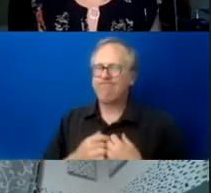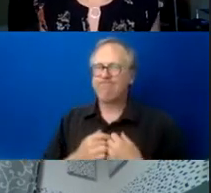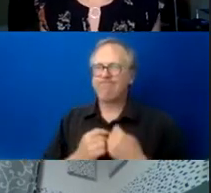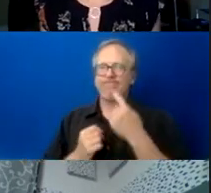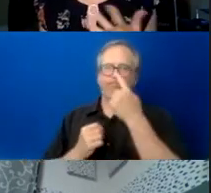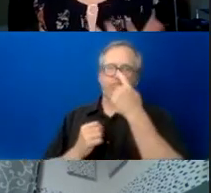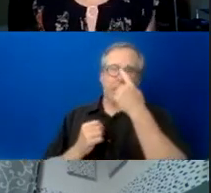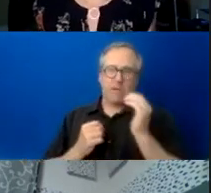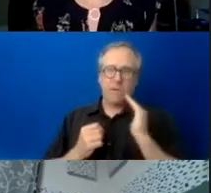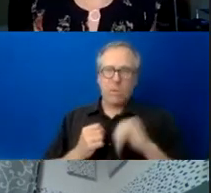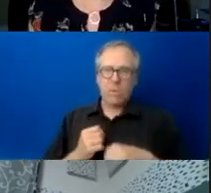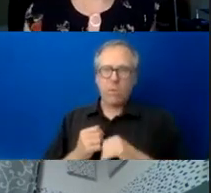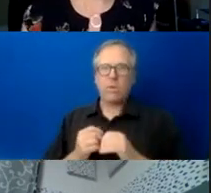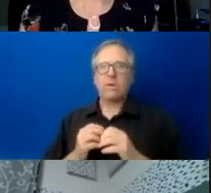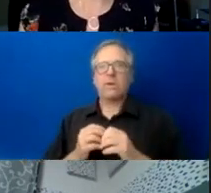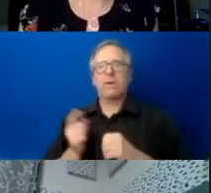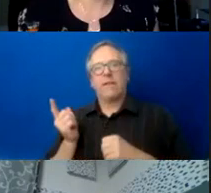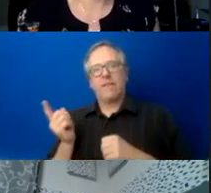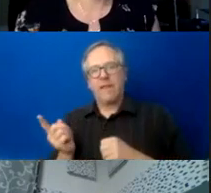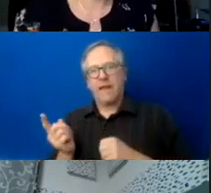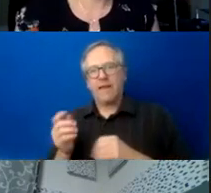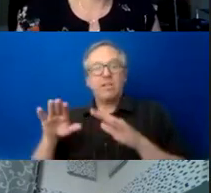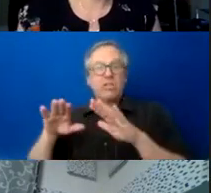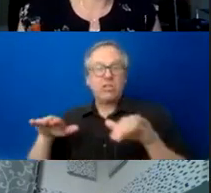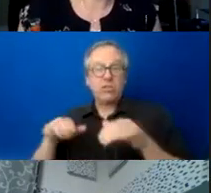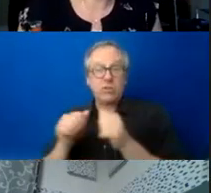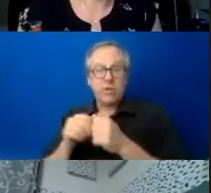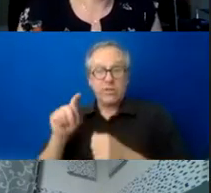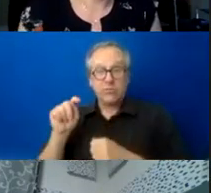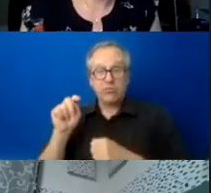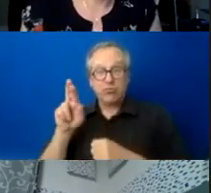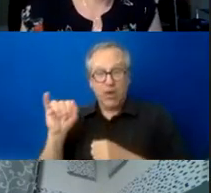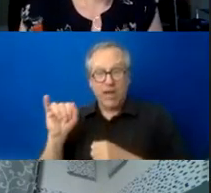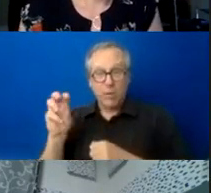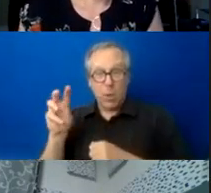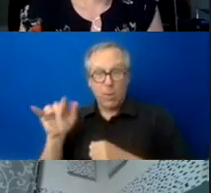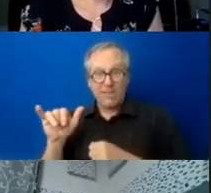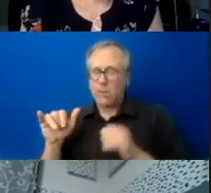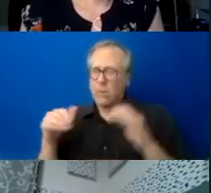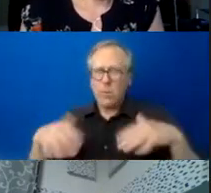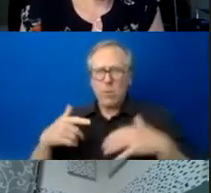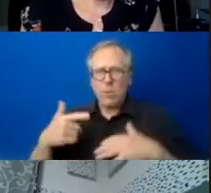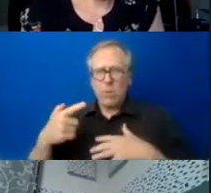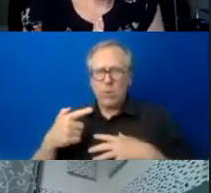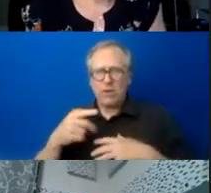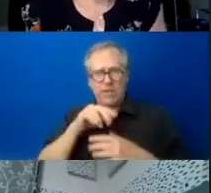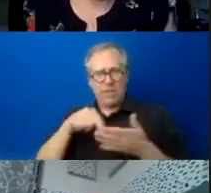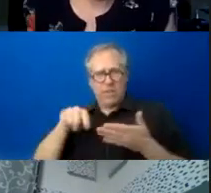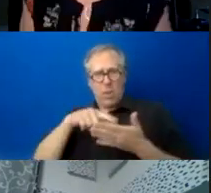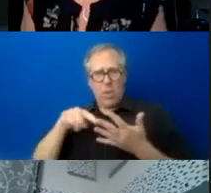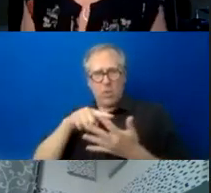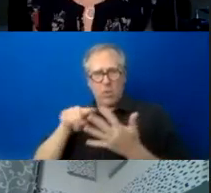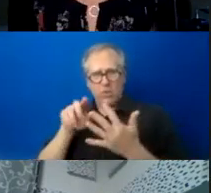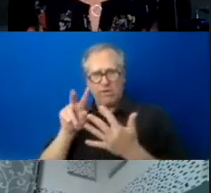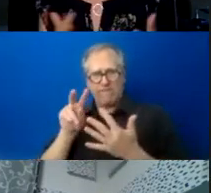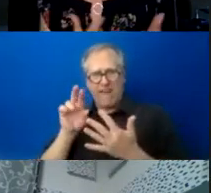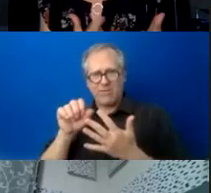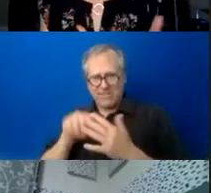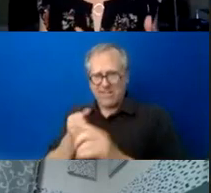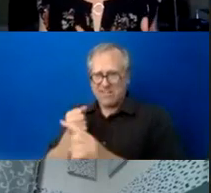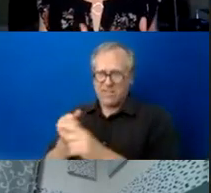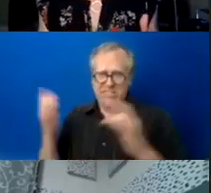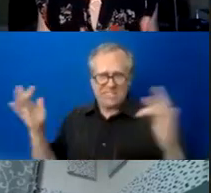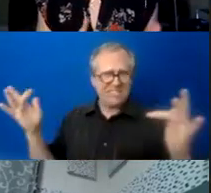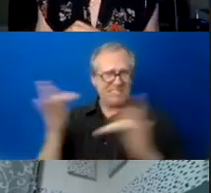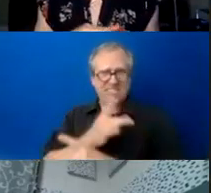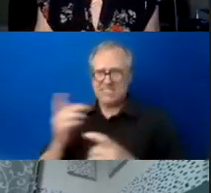children with trisomy 21 can get sicker from those viruses. And, I talked about this a little bit in the video,